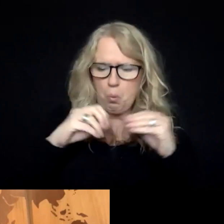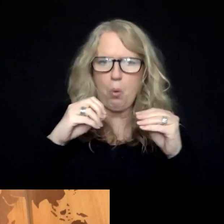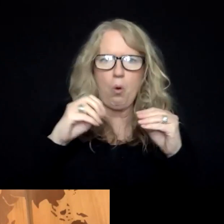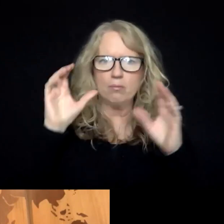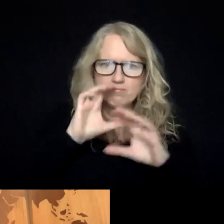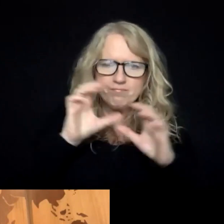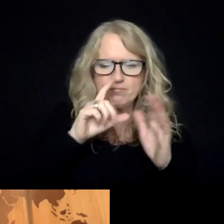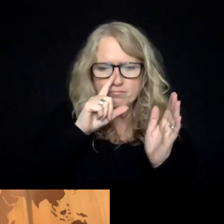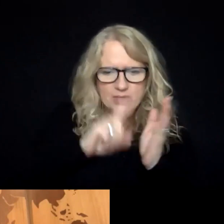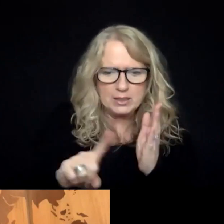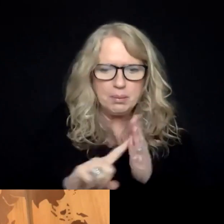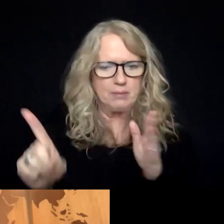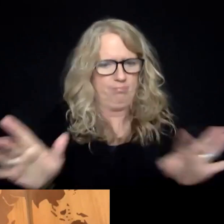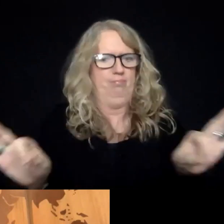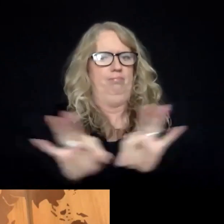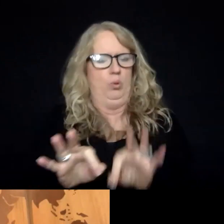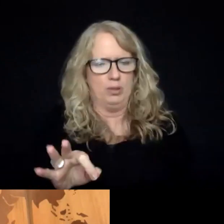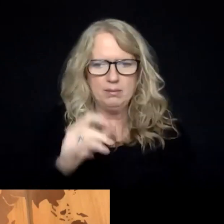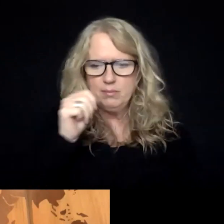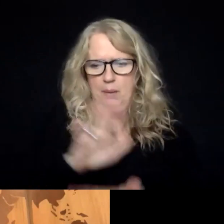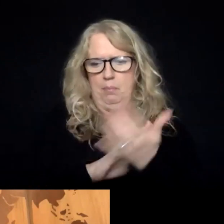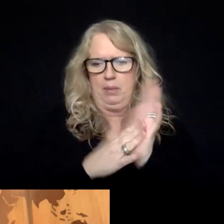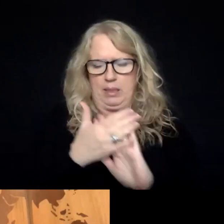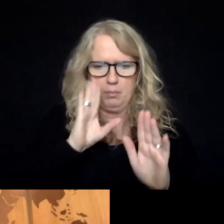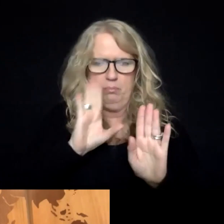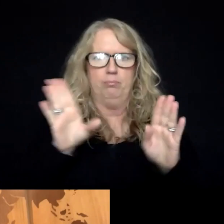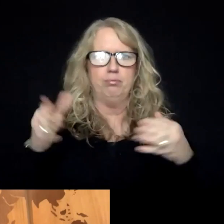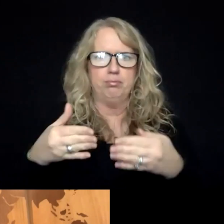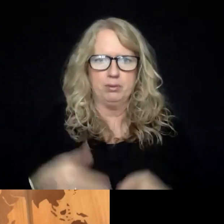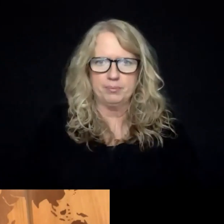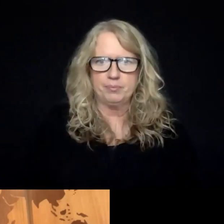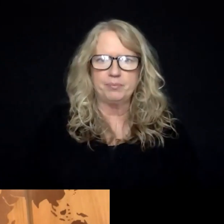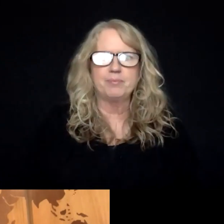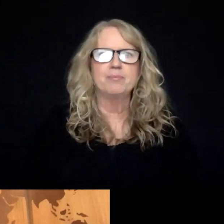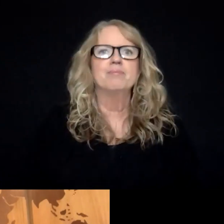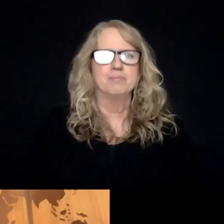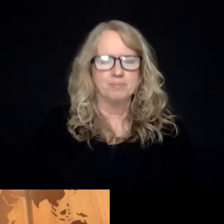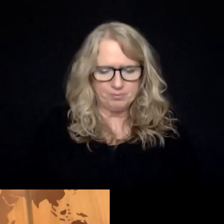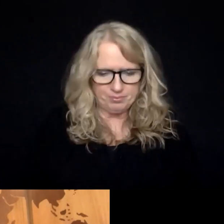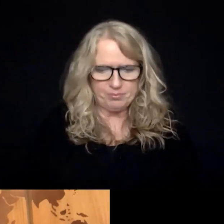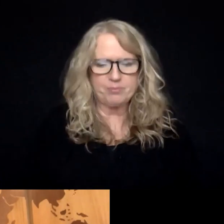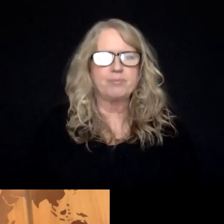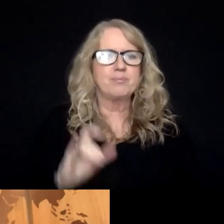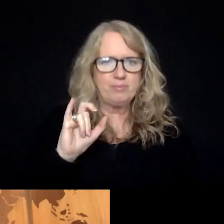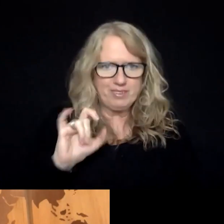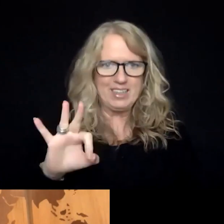be essential to making sure you don't become too narrow in your thinking. With any luck,